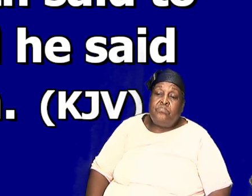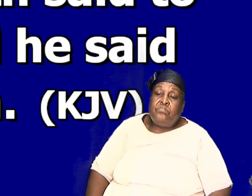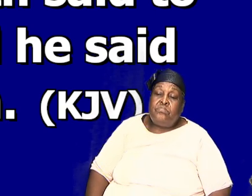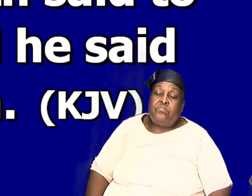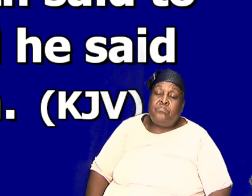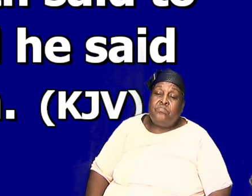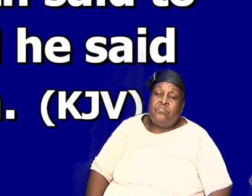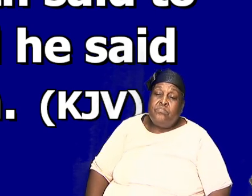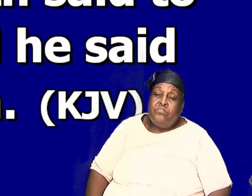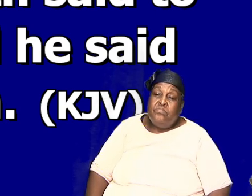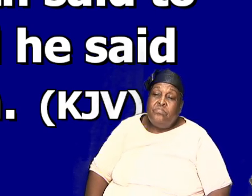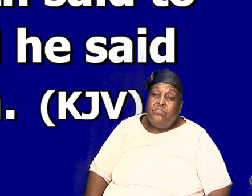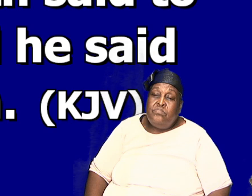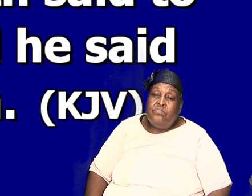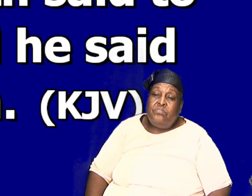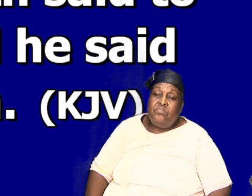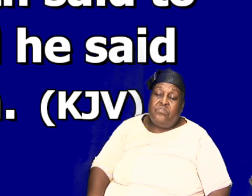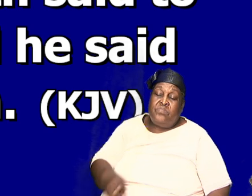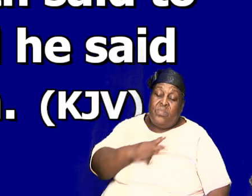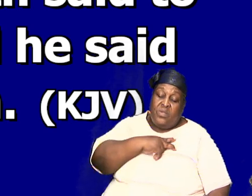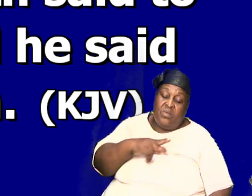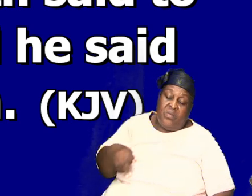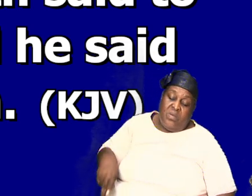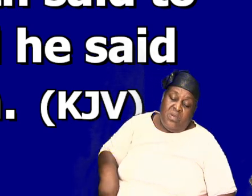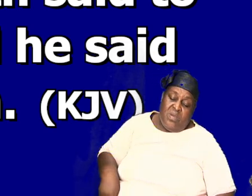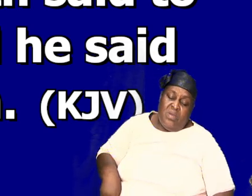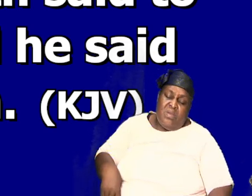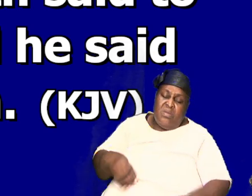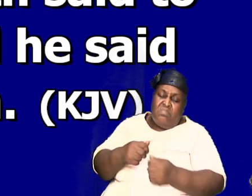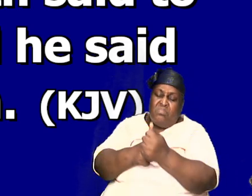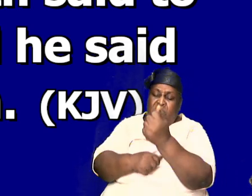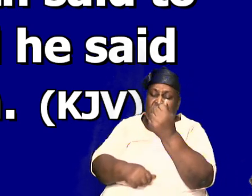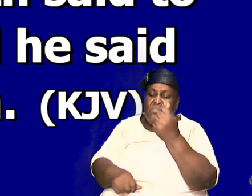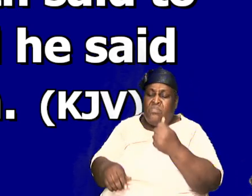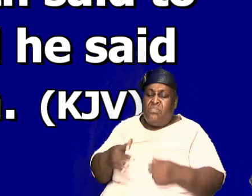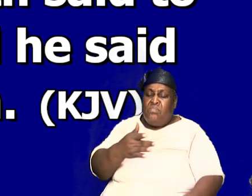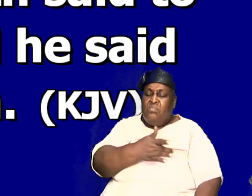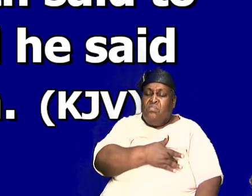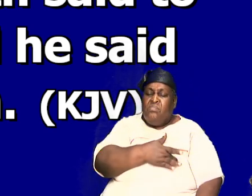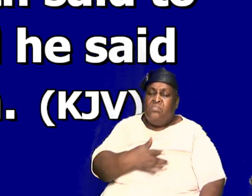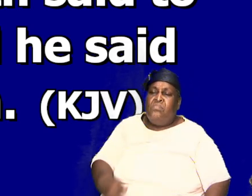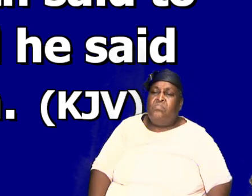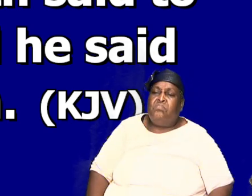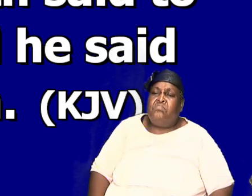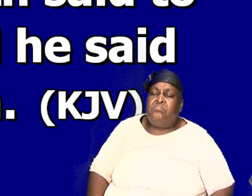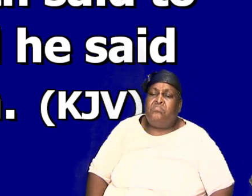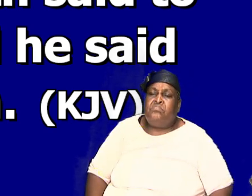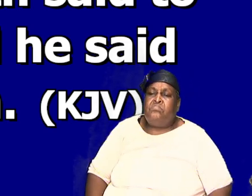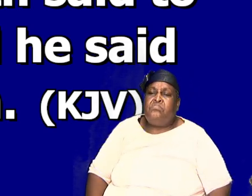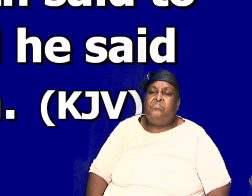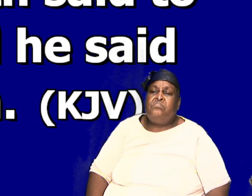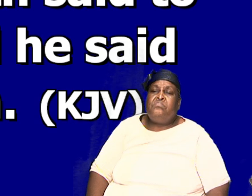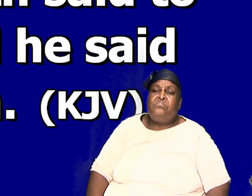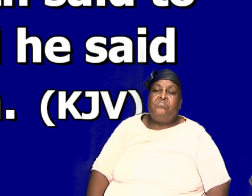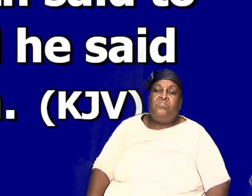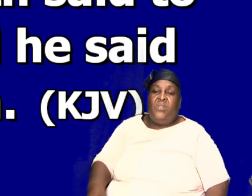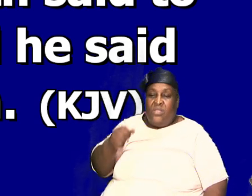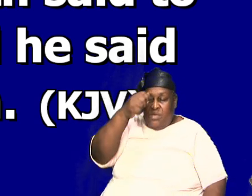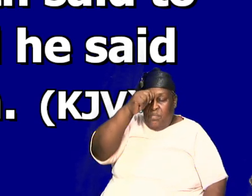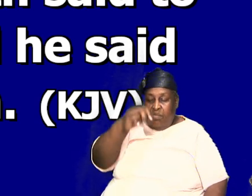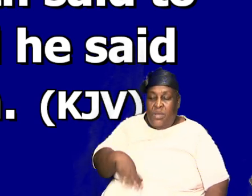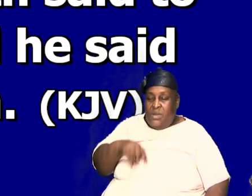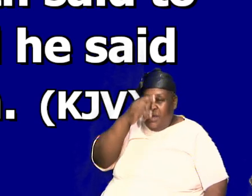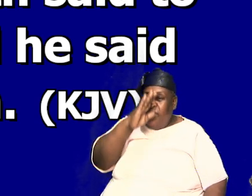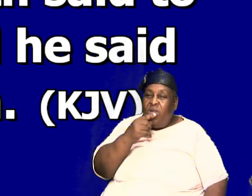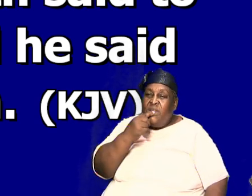And mark them. So the king thought was in a vaccine field. 1 Samuel chapter 15. Then Samuel